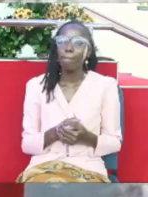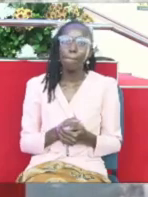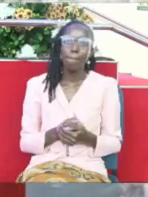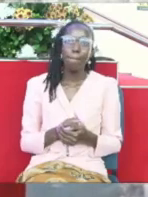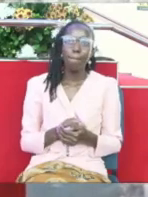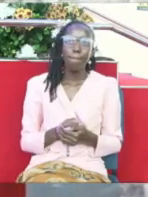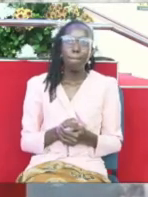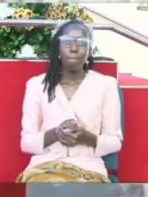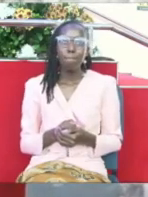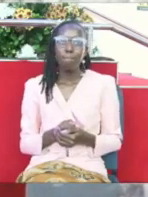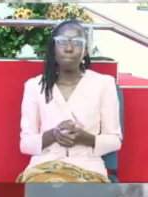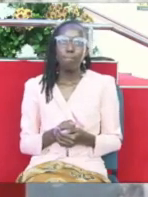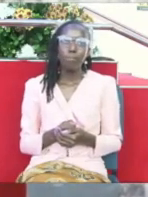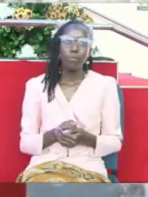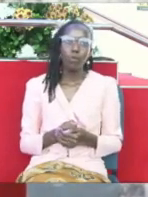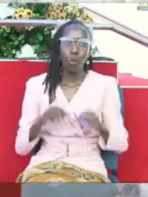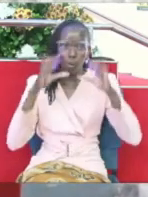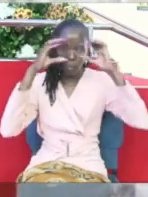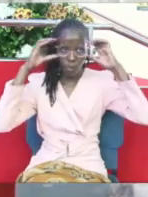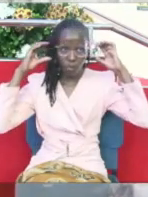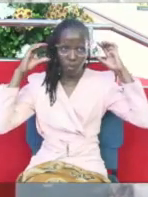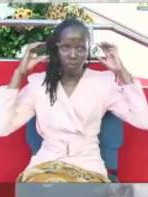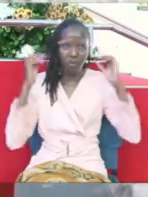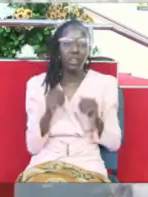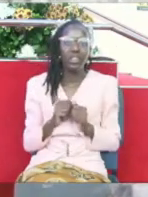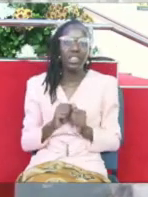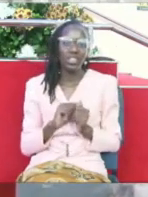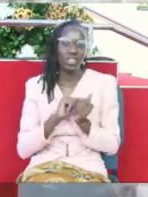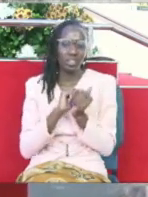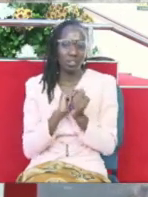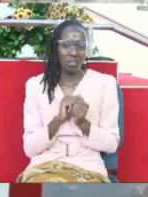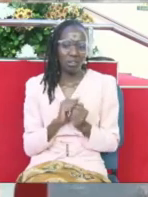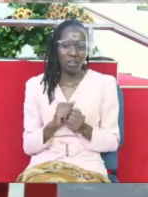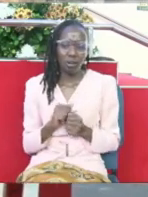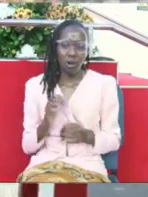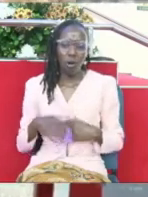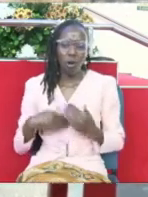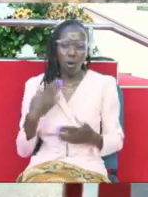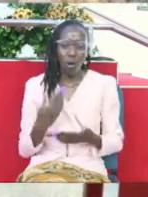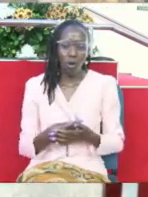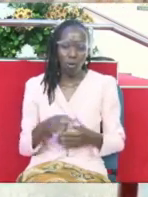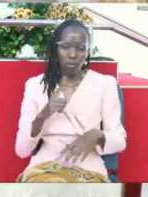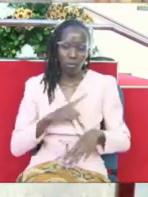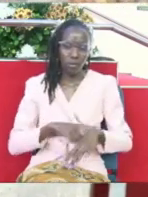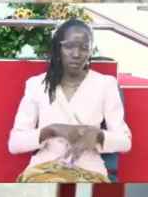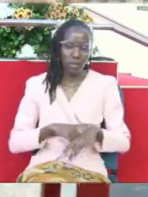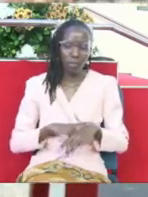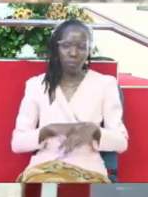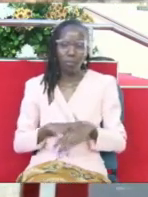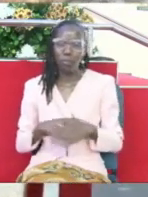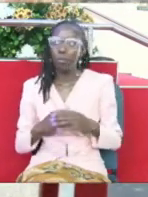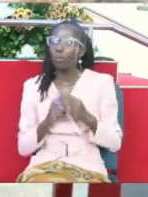realm. Alikuwa anashughulikia mapepo katika kiwango cha kiroho. And then when the day would break, na siku ikikucha, he would appear and